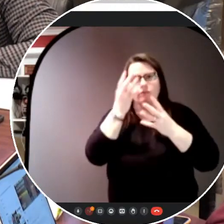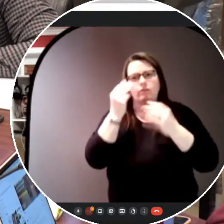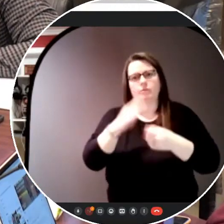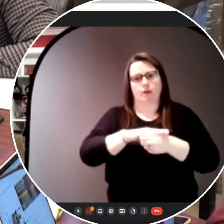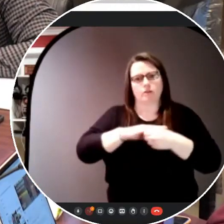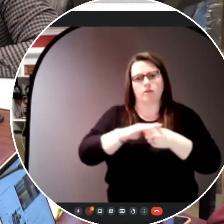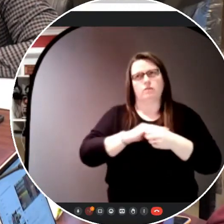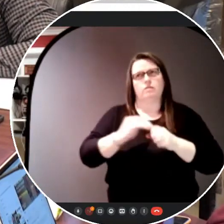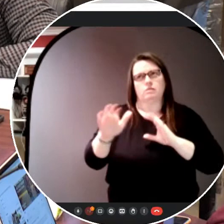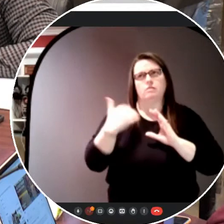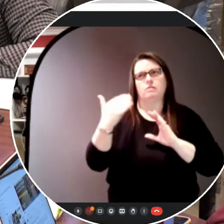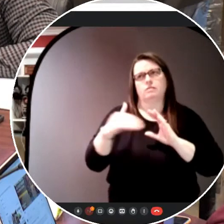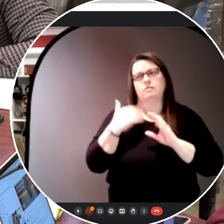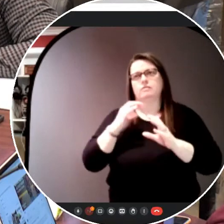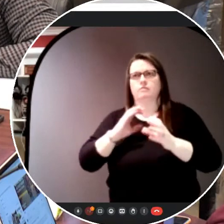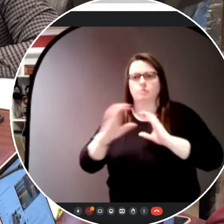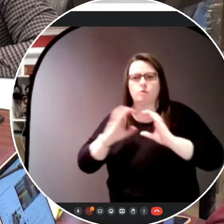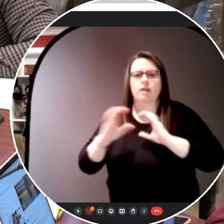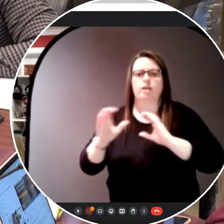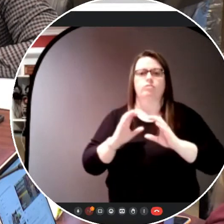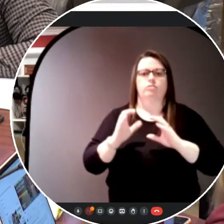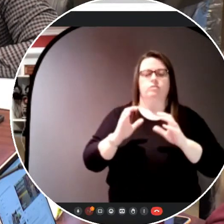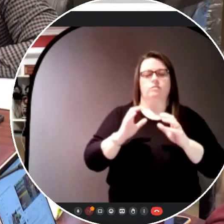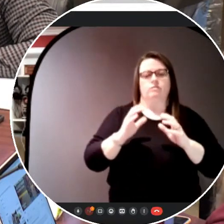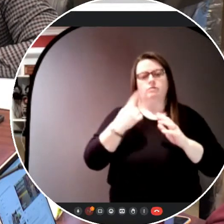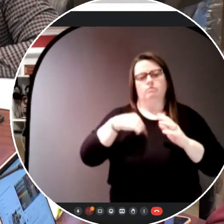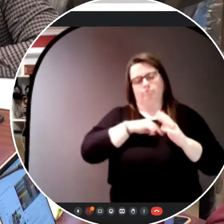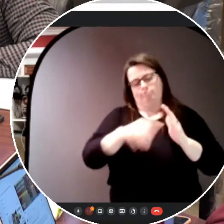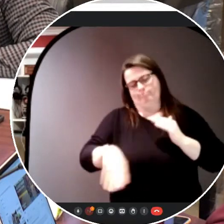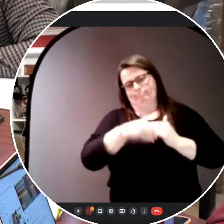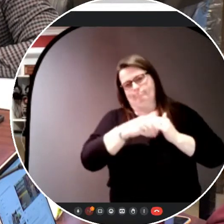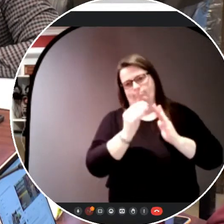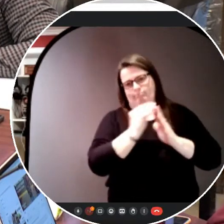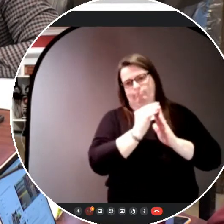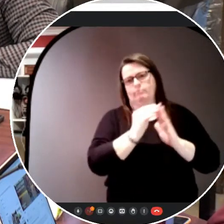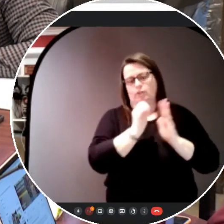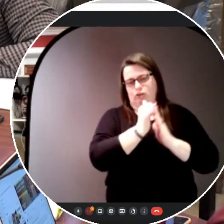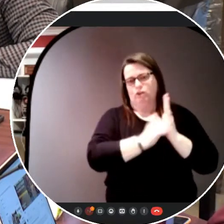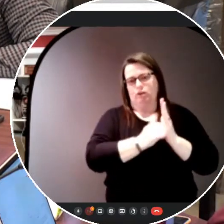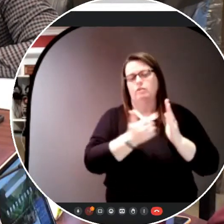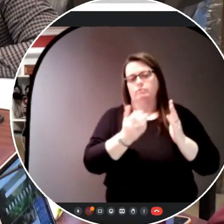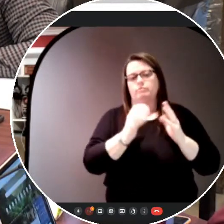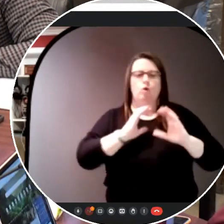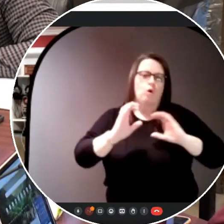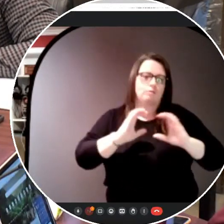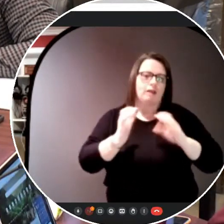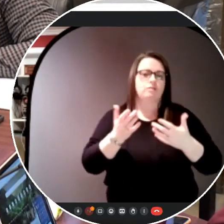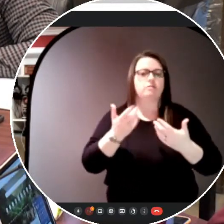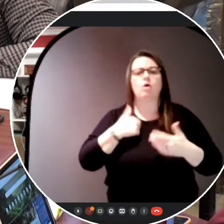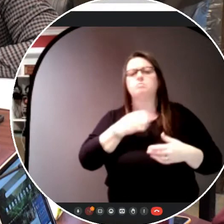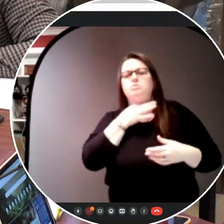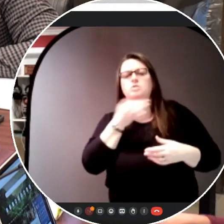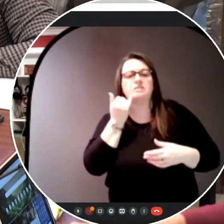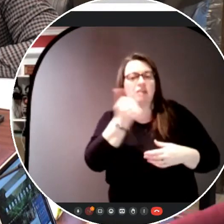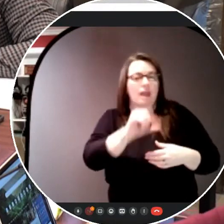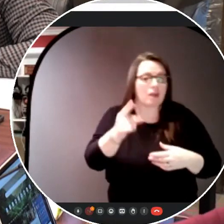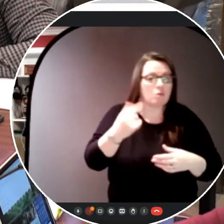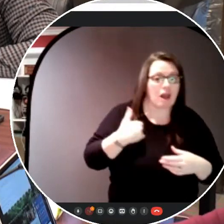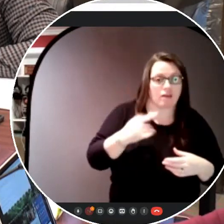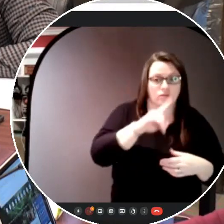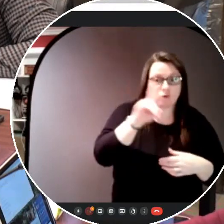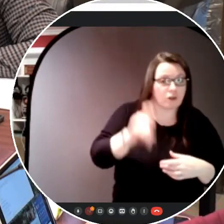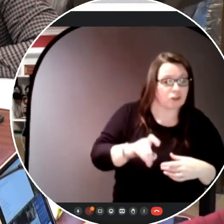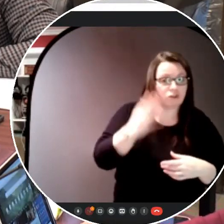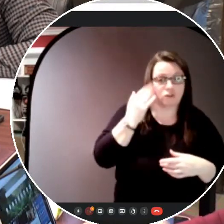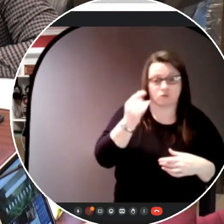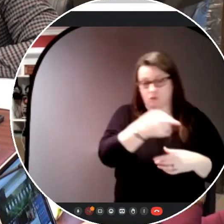is that correspondence that we have. But I do wonder, does anybody have any questions, because trustees have had some time to look